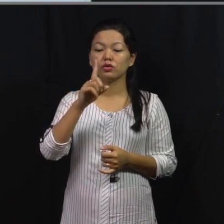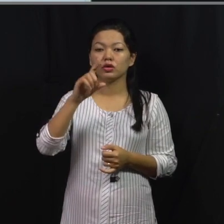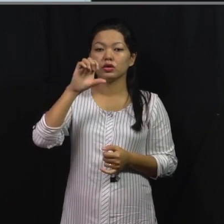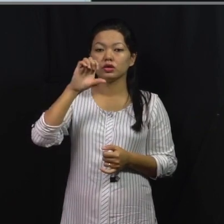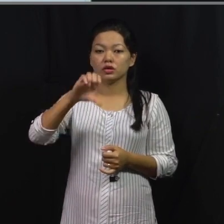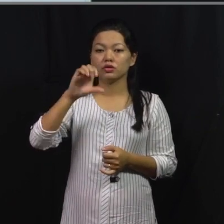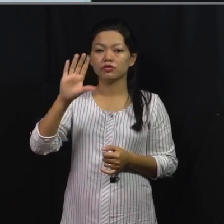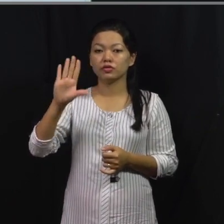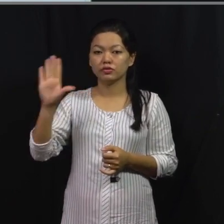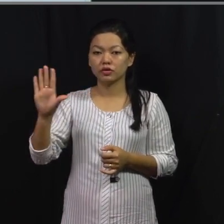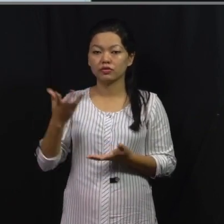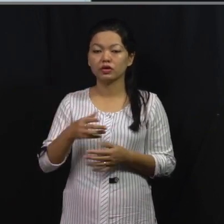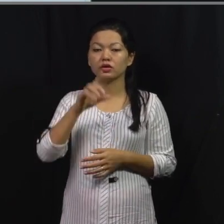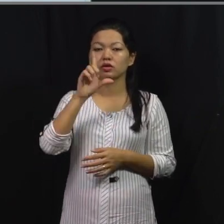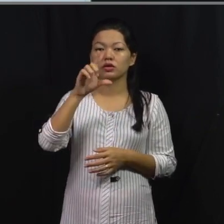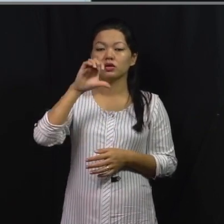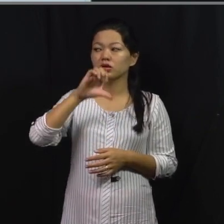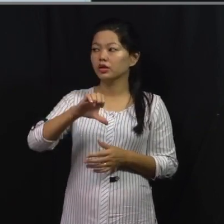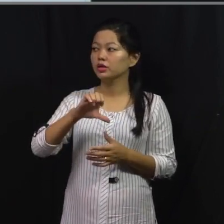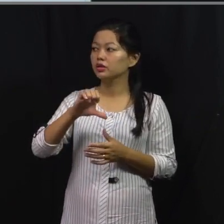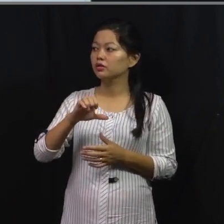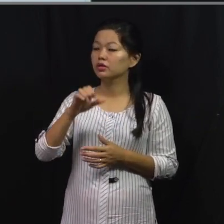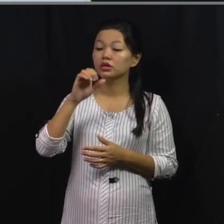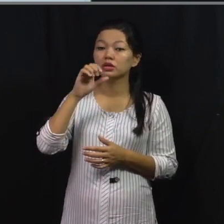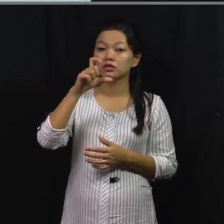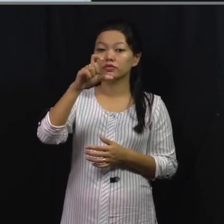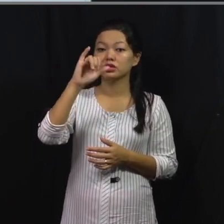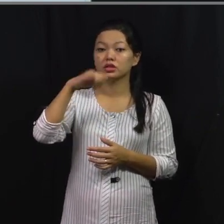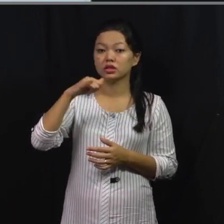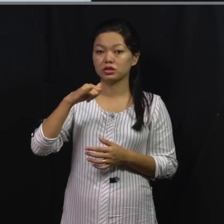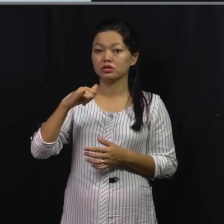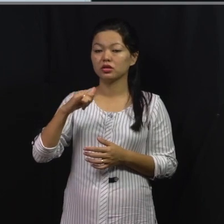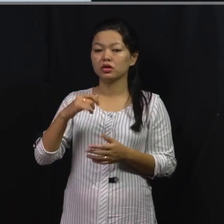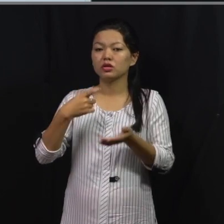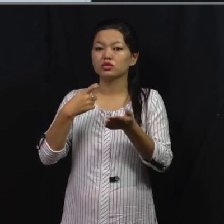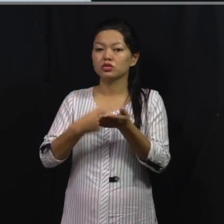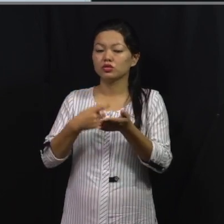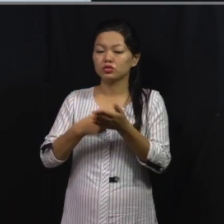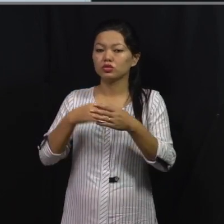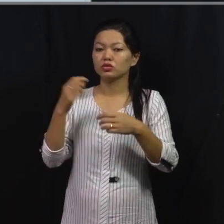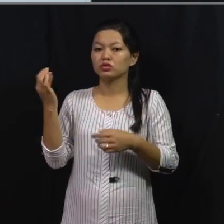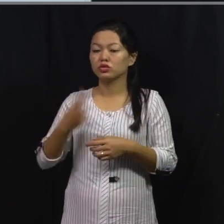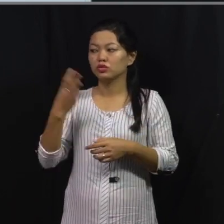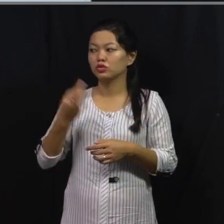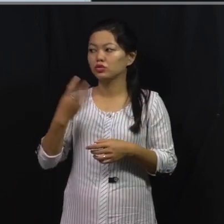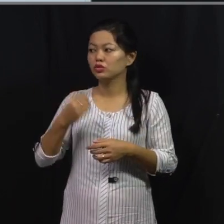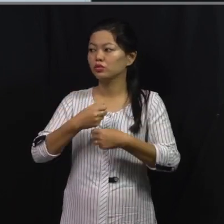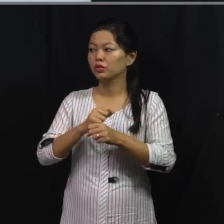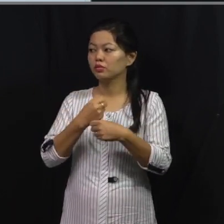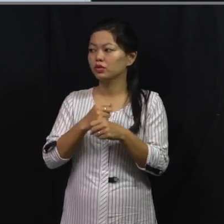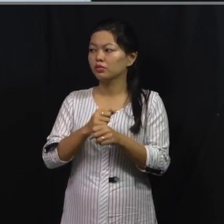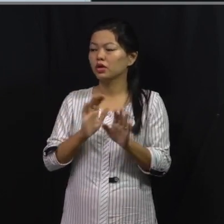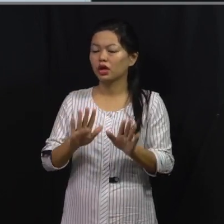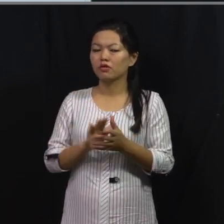is another provision which is called as Untouchables, Scheduled Caste and Scheduled Tribe,